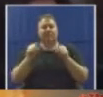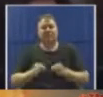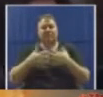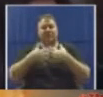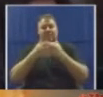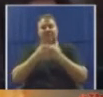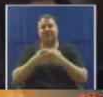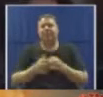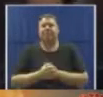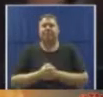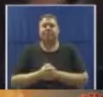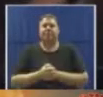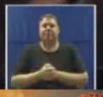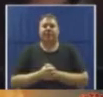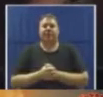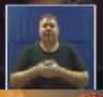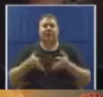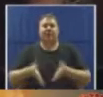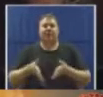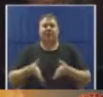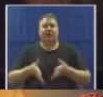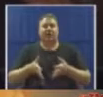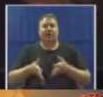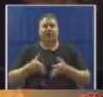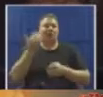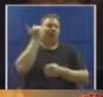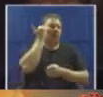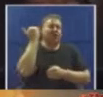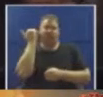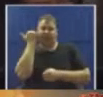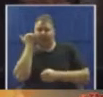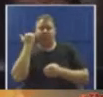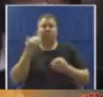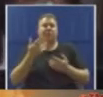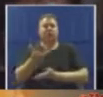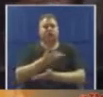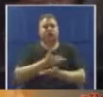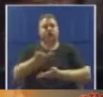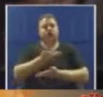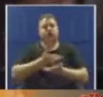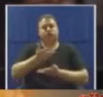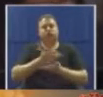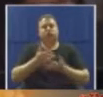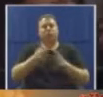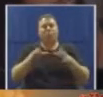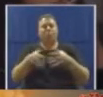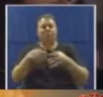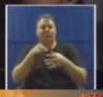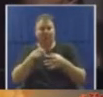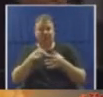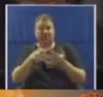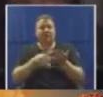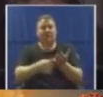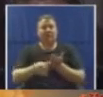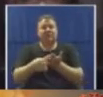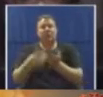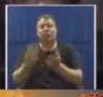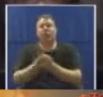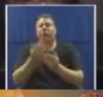Currently, the Intergovernmental Negotiating Body is conducting consultation with stakeholders to